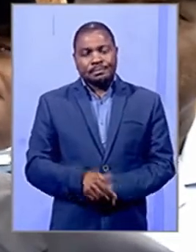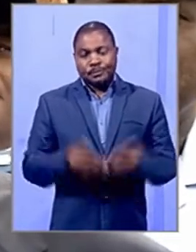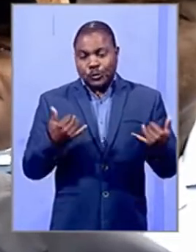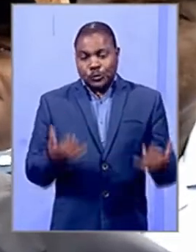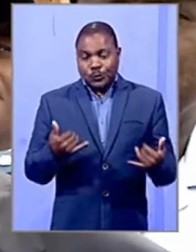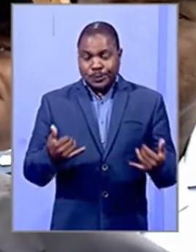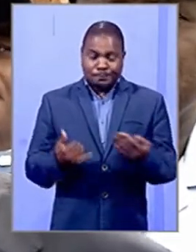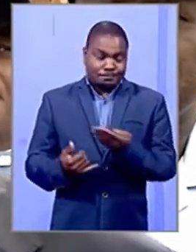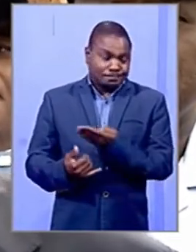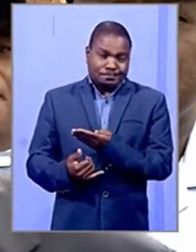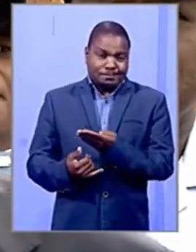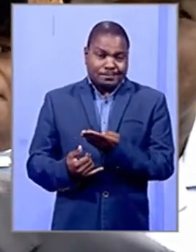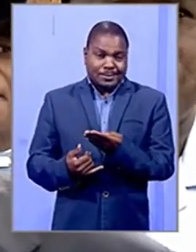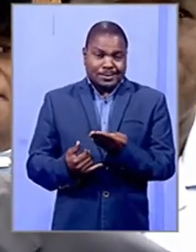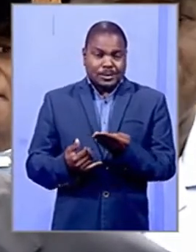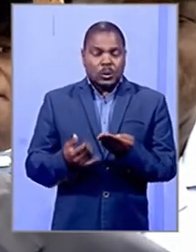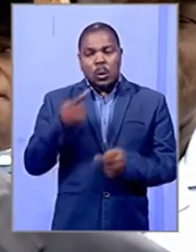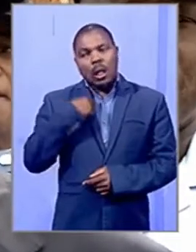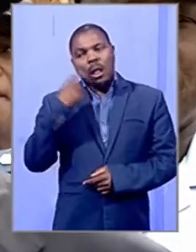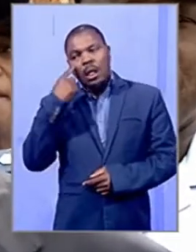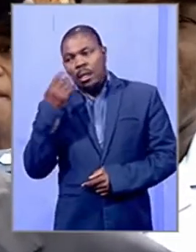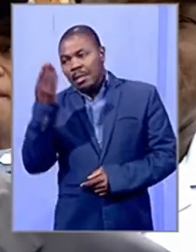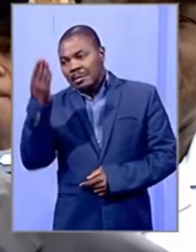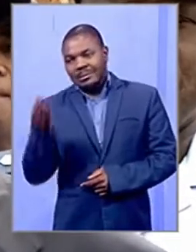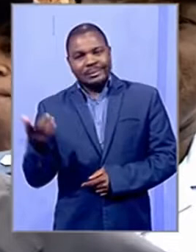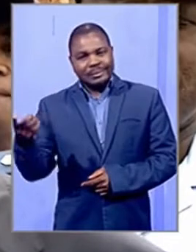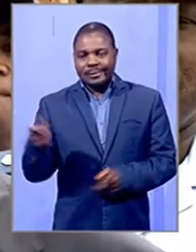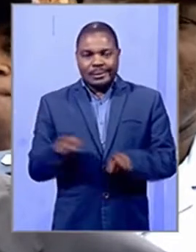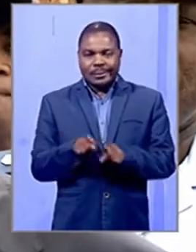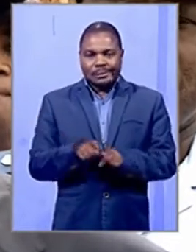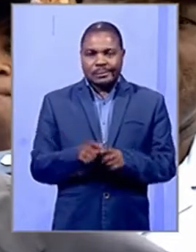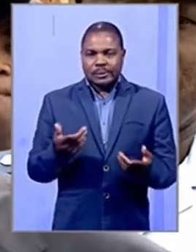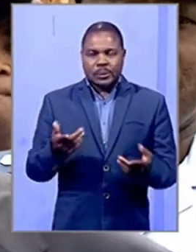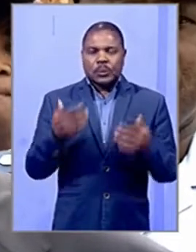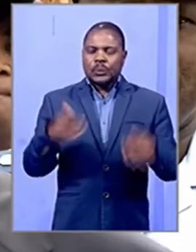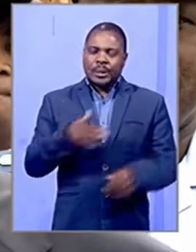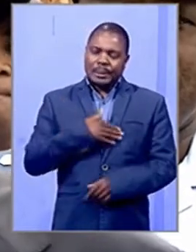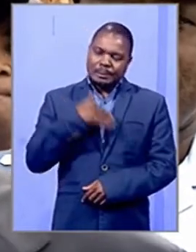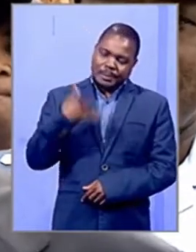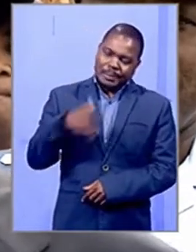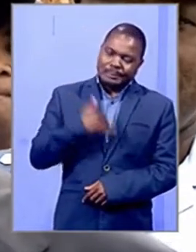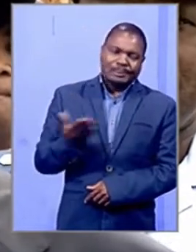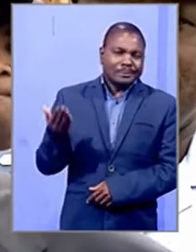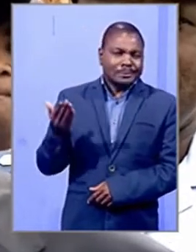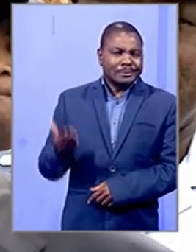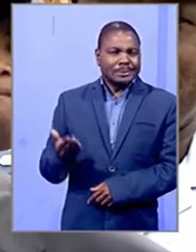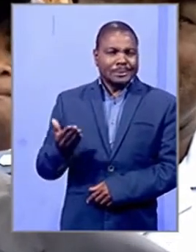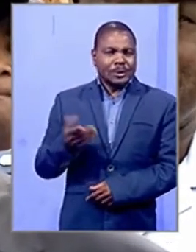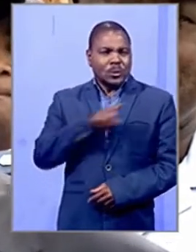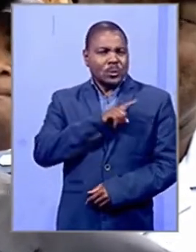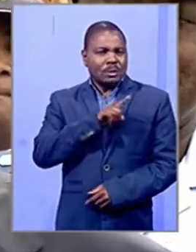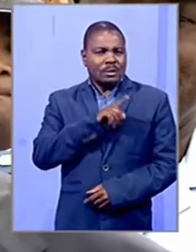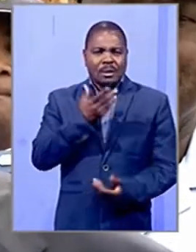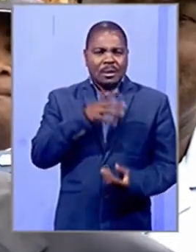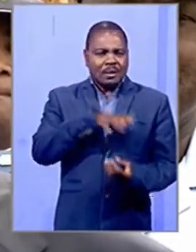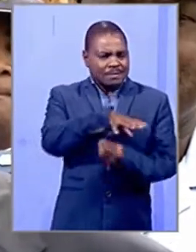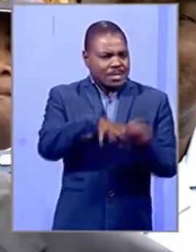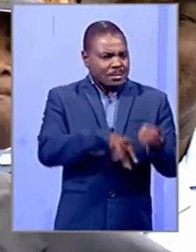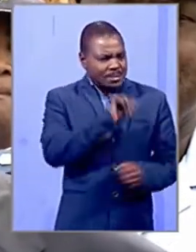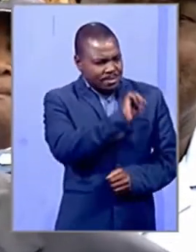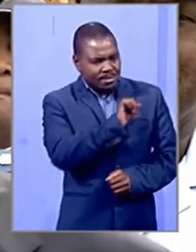today to witness, I think, is one of the most painful things when the relative